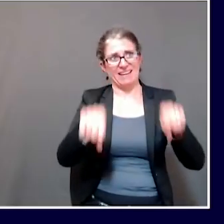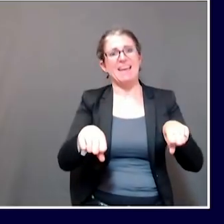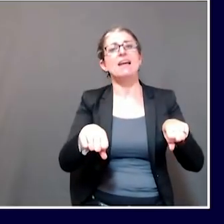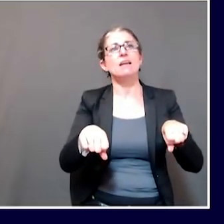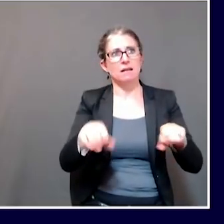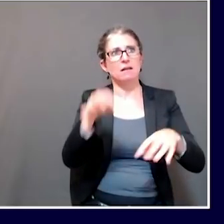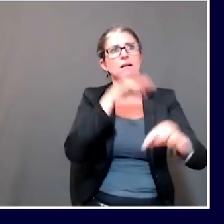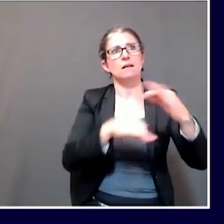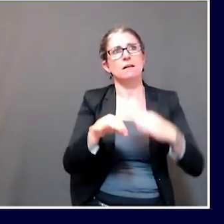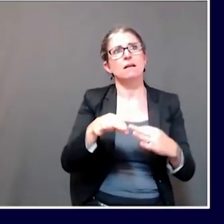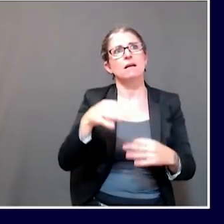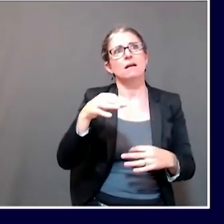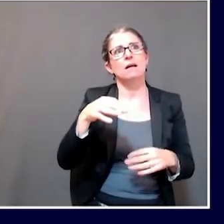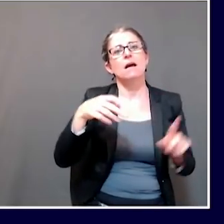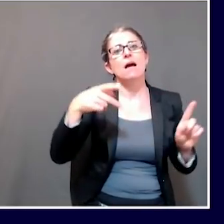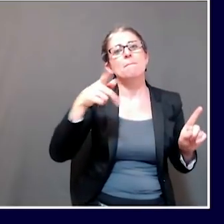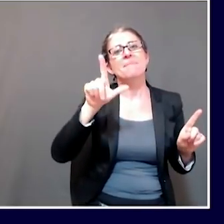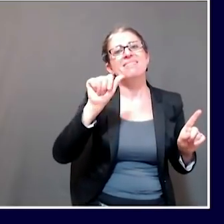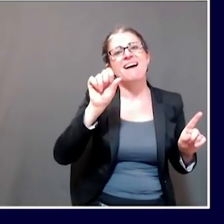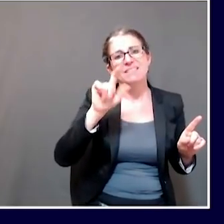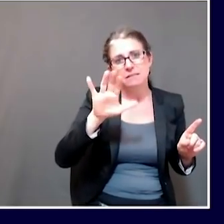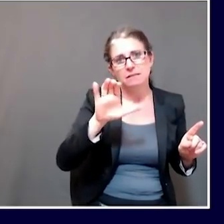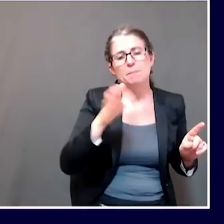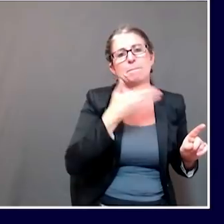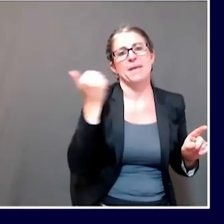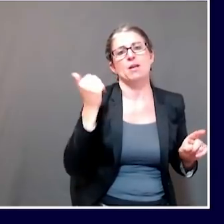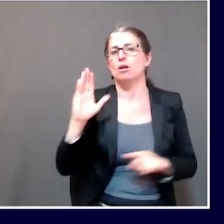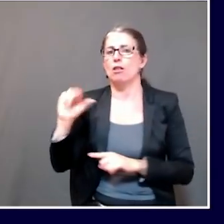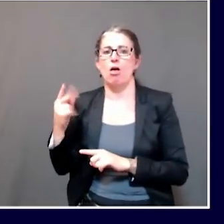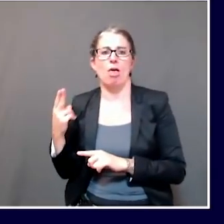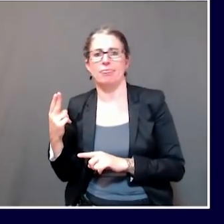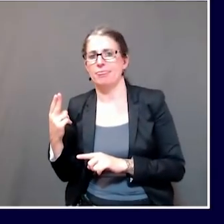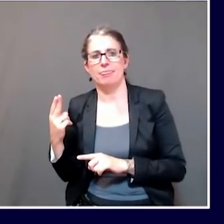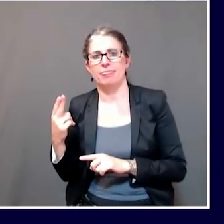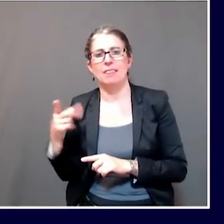that should, in principle, get rid of all the COVID-19 on